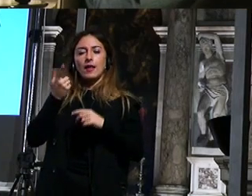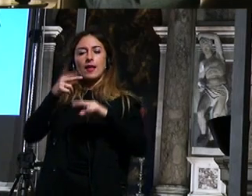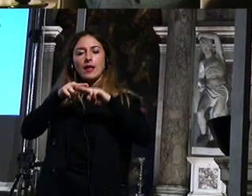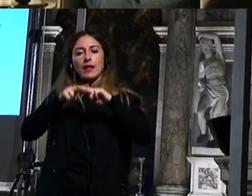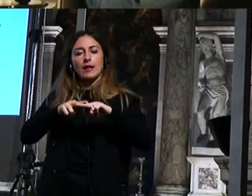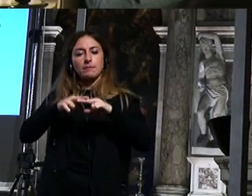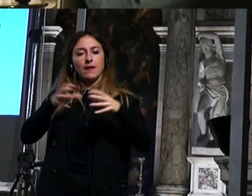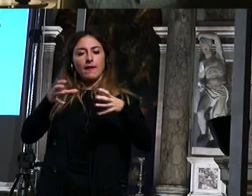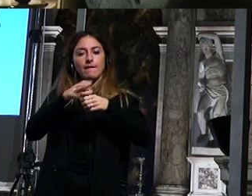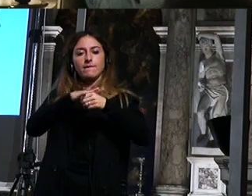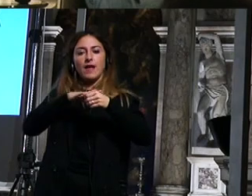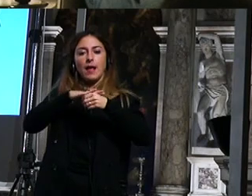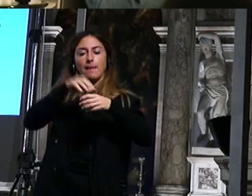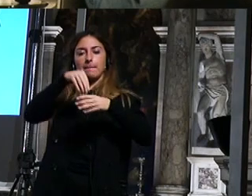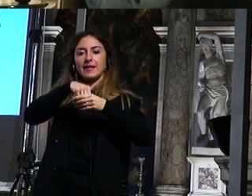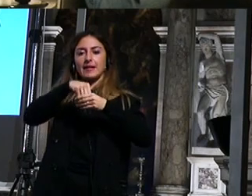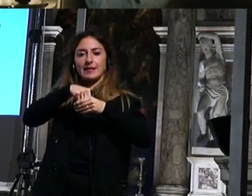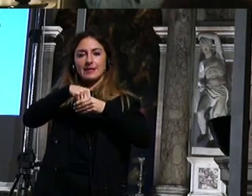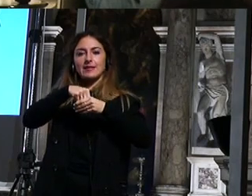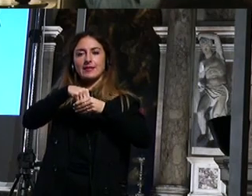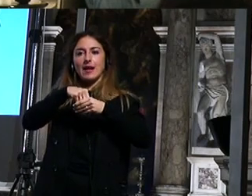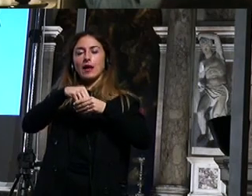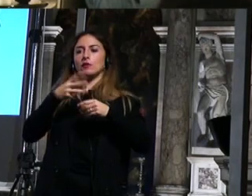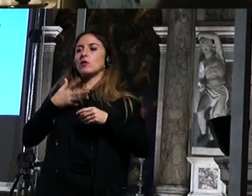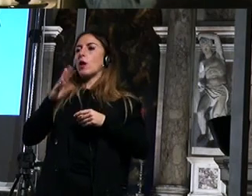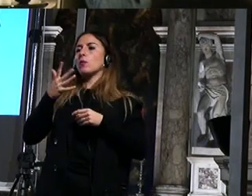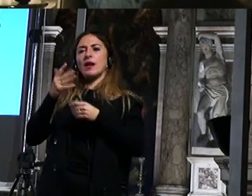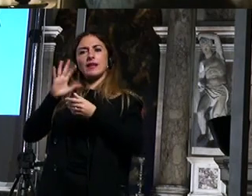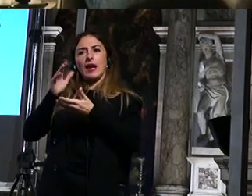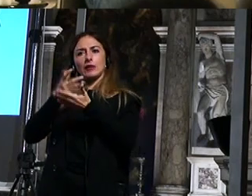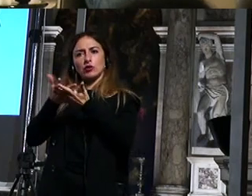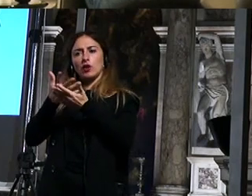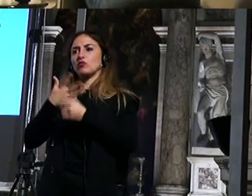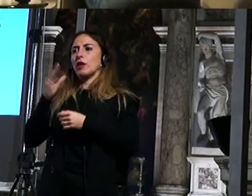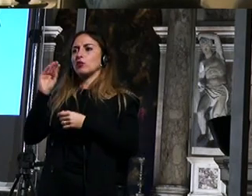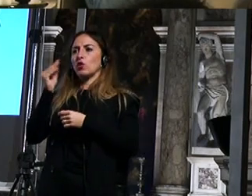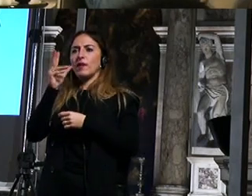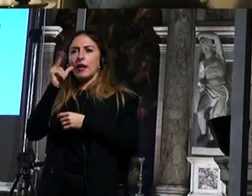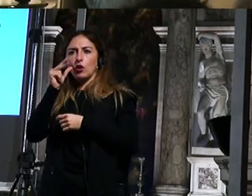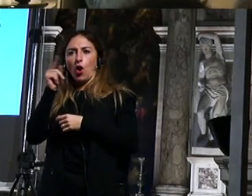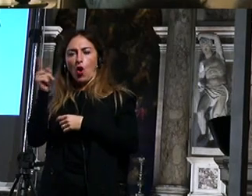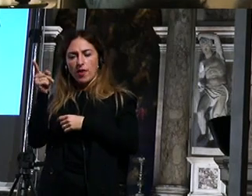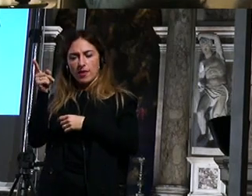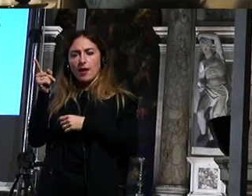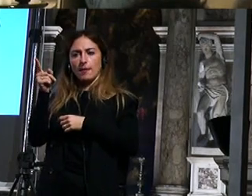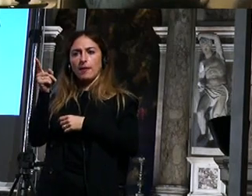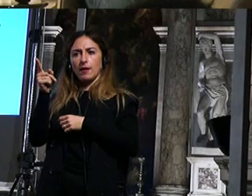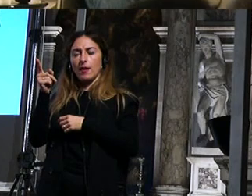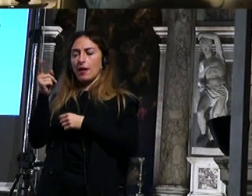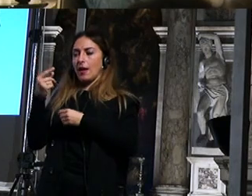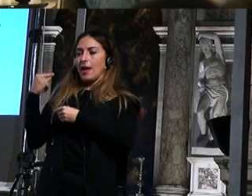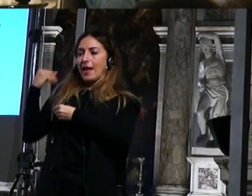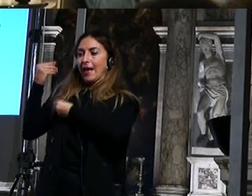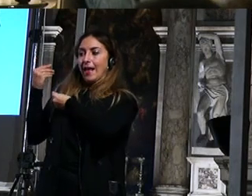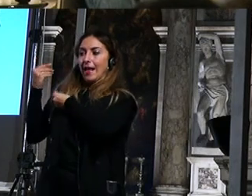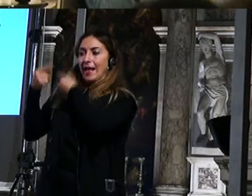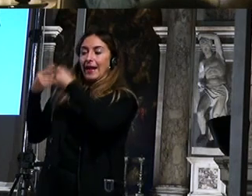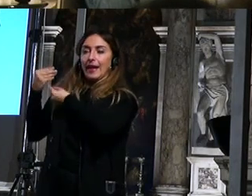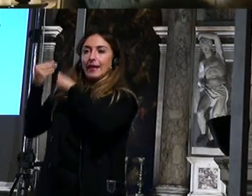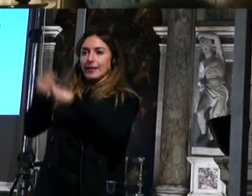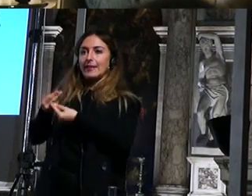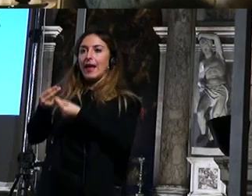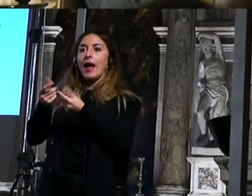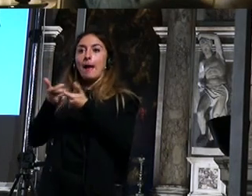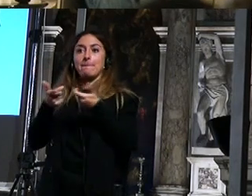a young woman who inherits her father's apartment in Tel Aviv. He's passed away, and she arrives there, and there's a